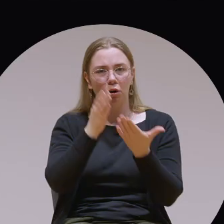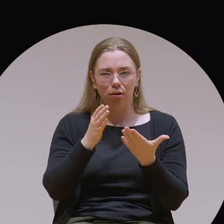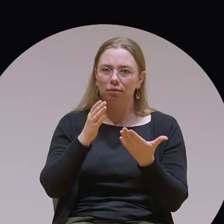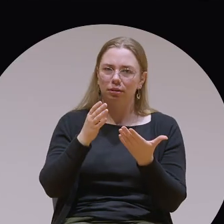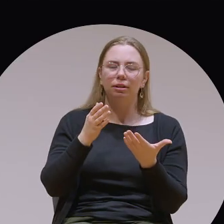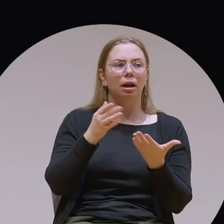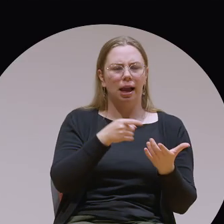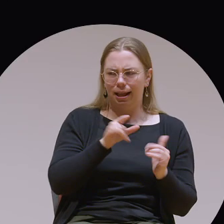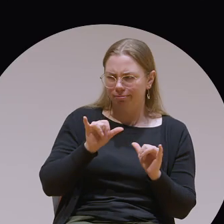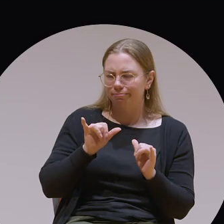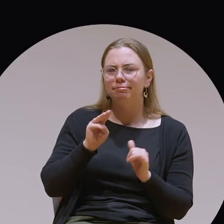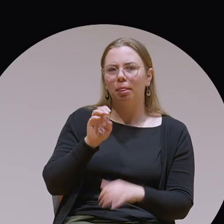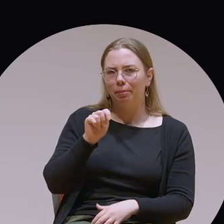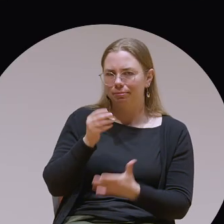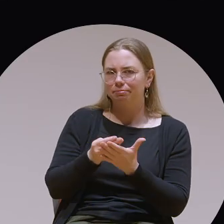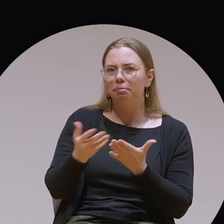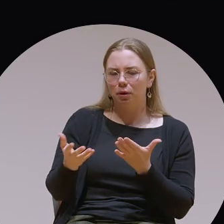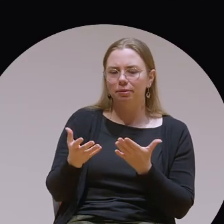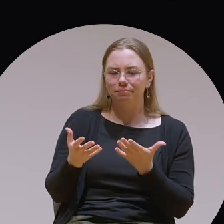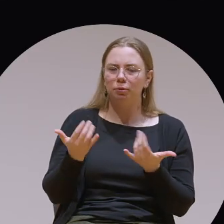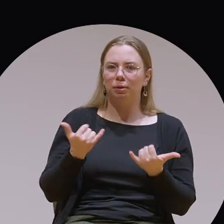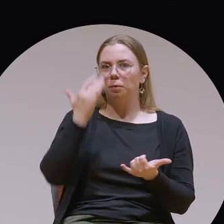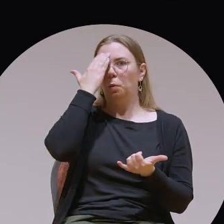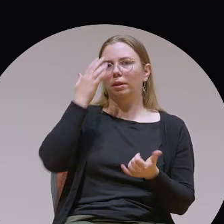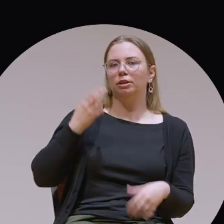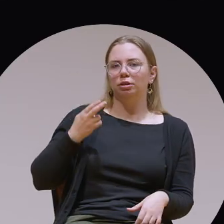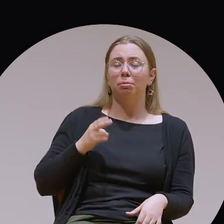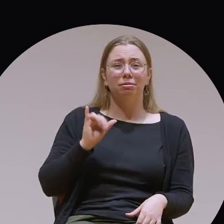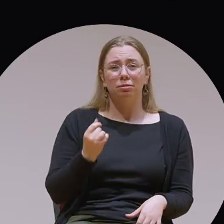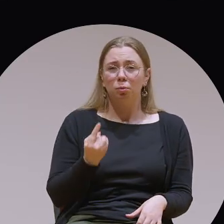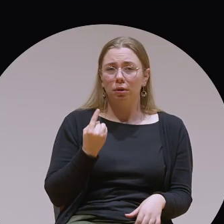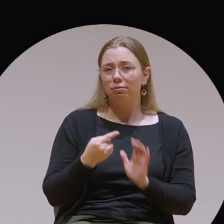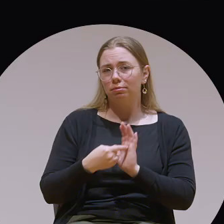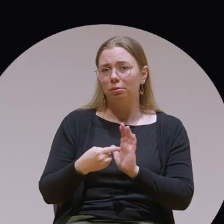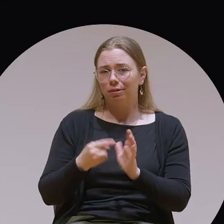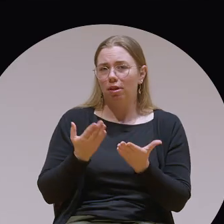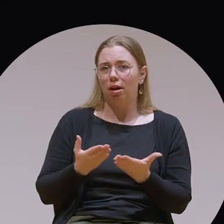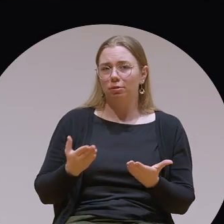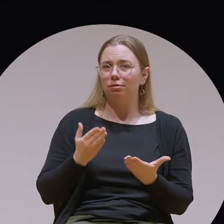Met. But in terms of Alphonse Kahn, this is just one of the objects that the Met has from his collection.